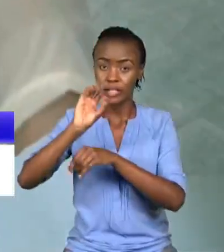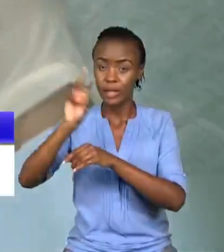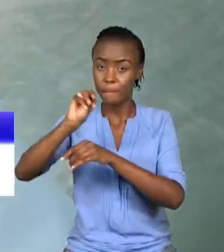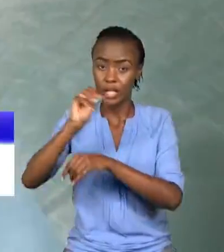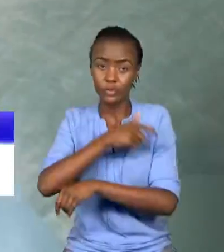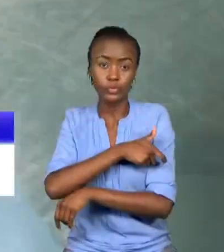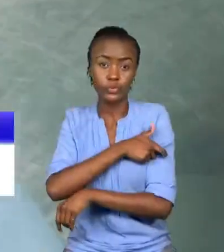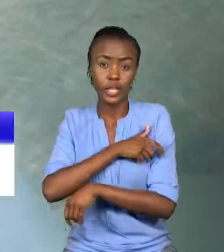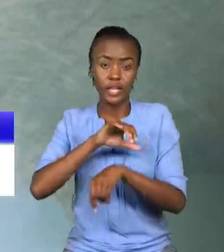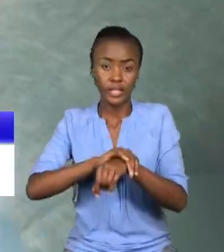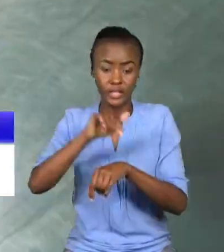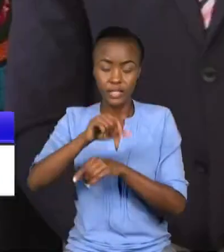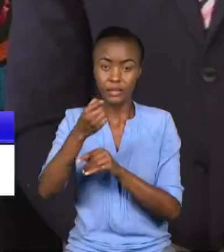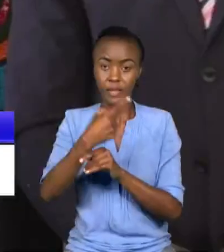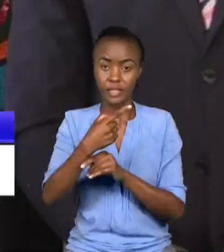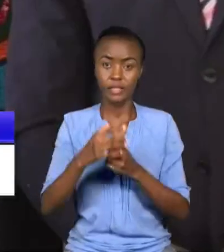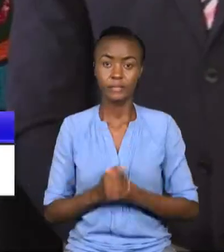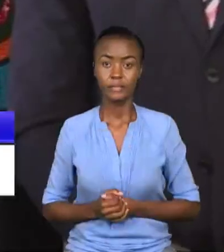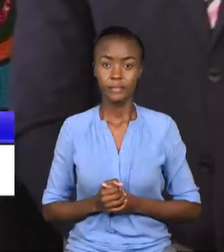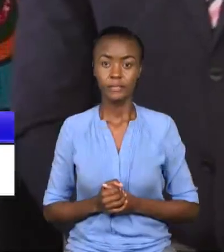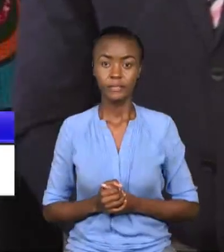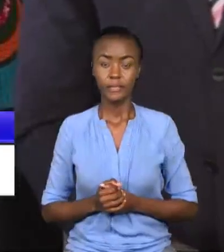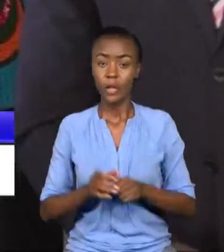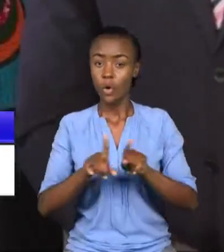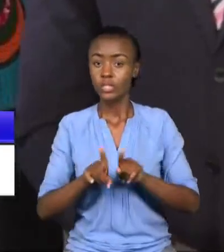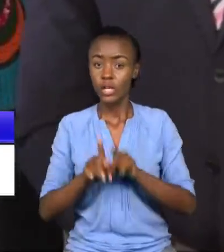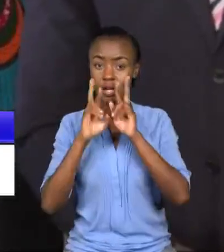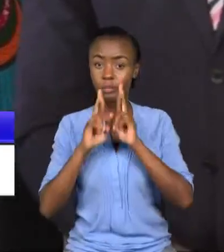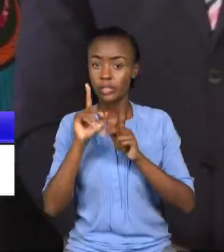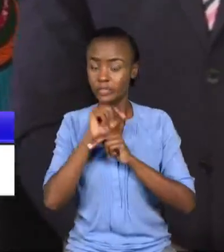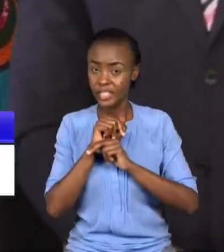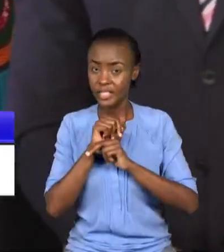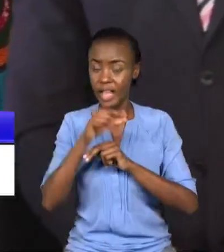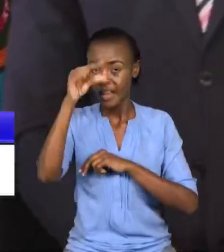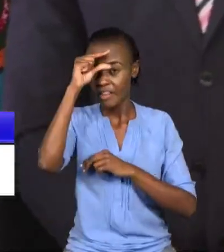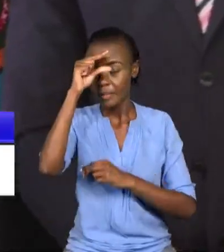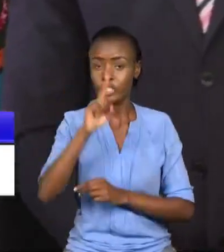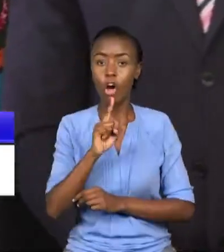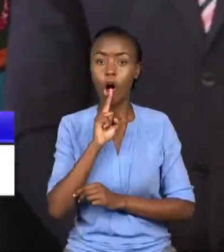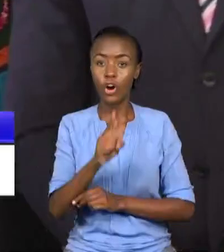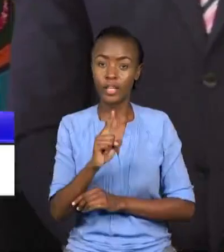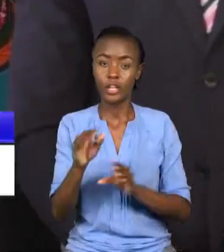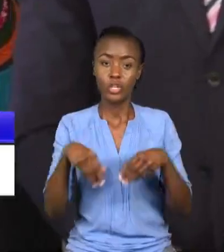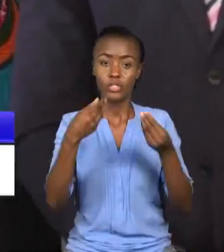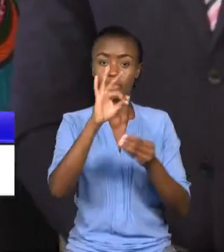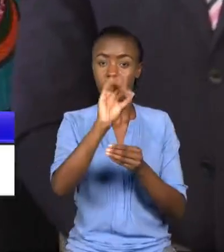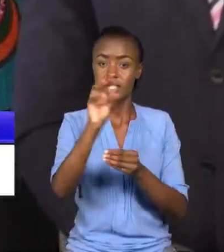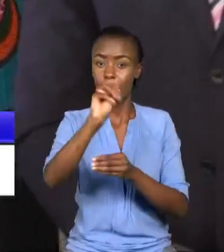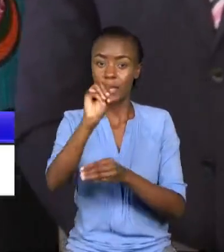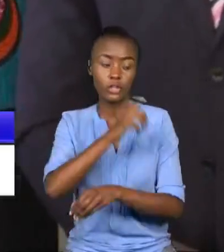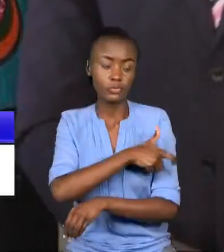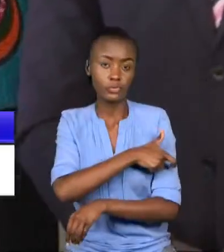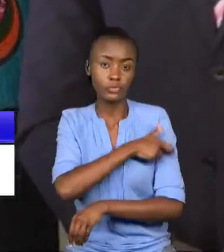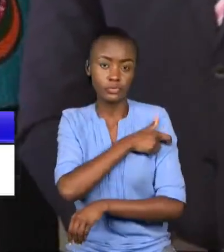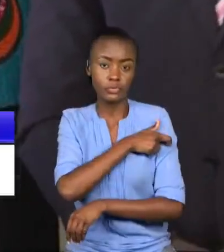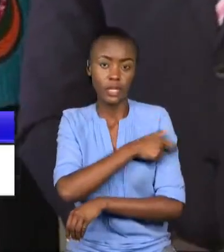of vaccines this month from partners. We have also reported that the government has ordered more than 30 million doses